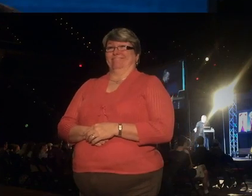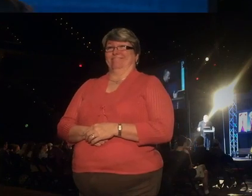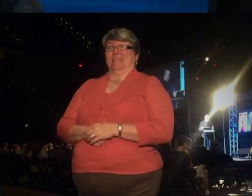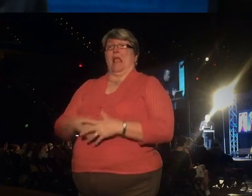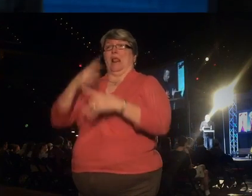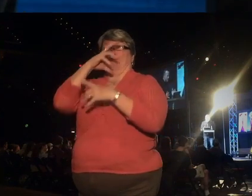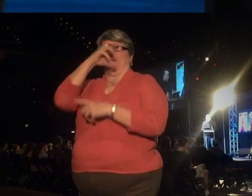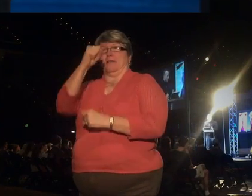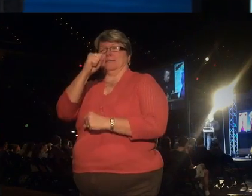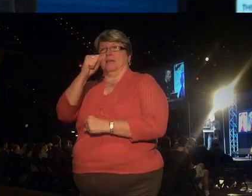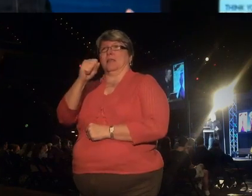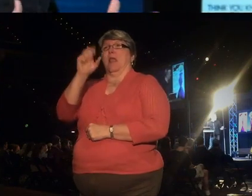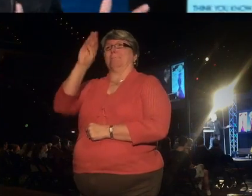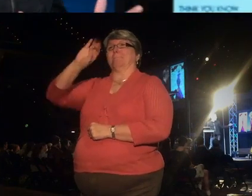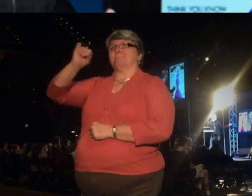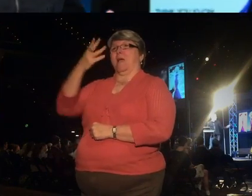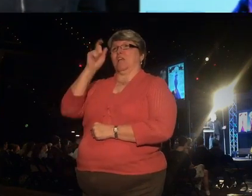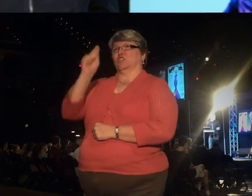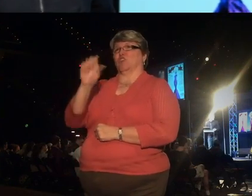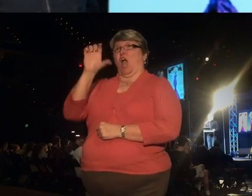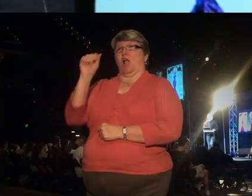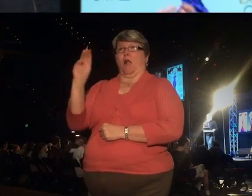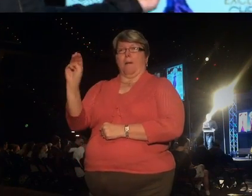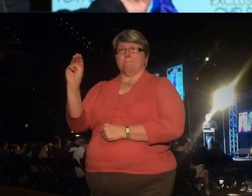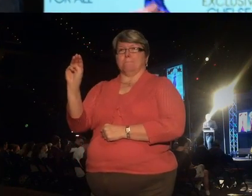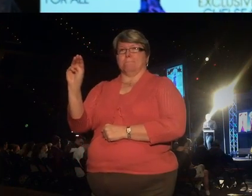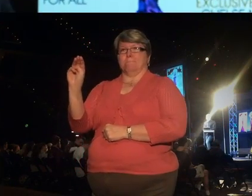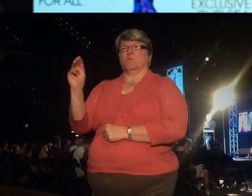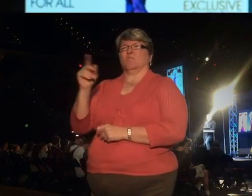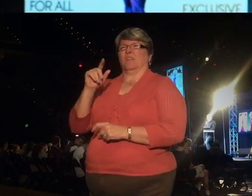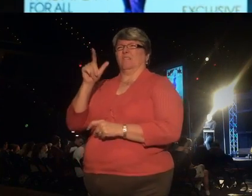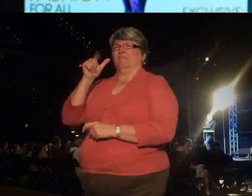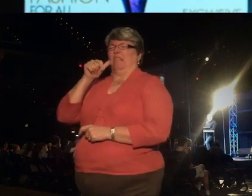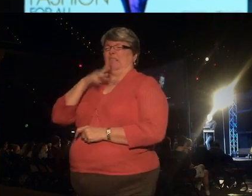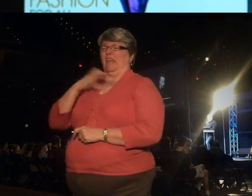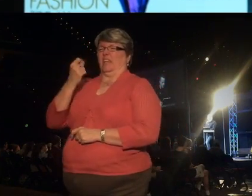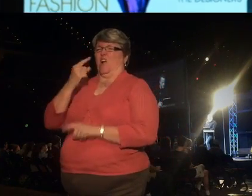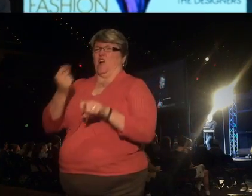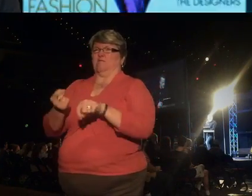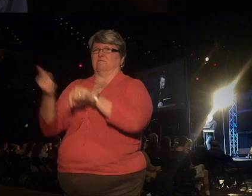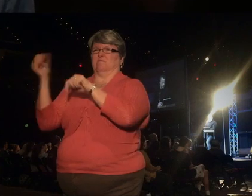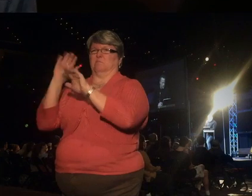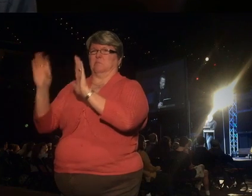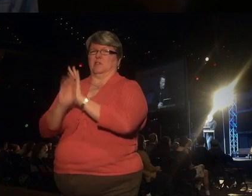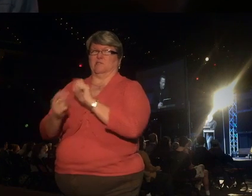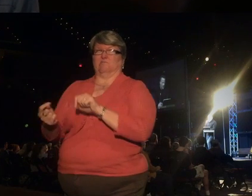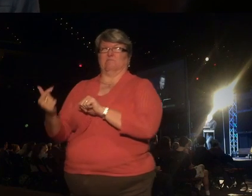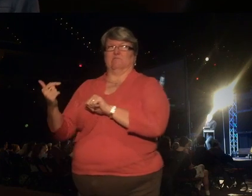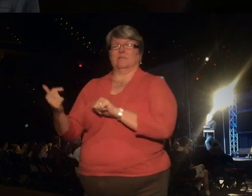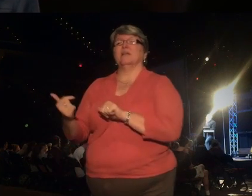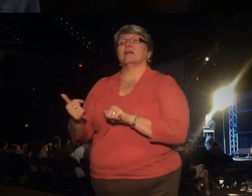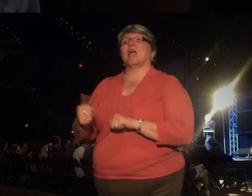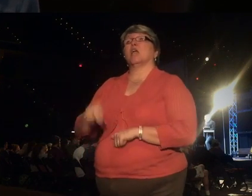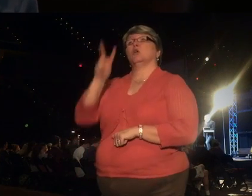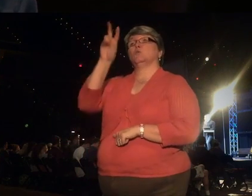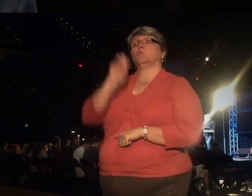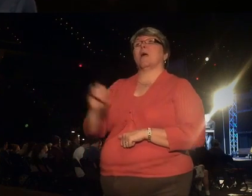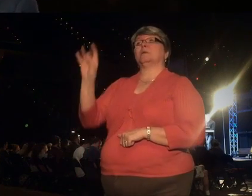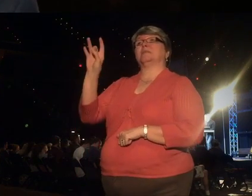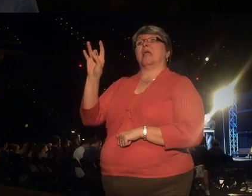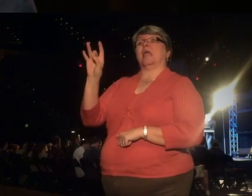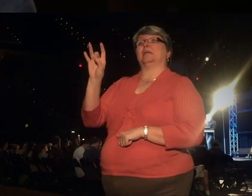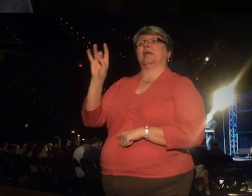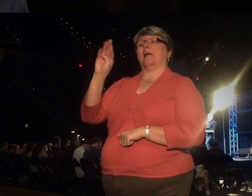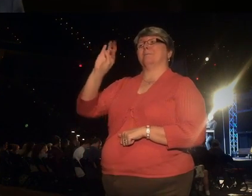It's fascinating. Match.com. You can take Lady Gaga off, by the way. In